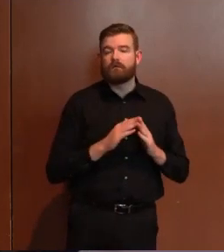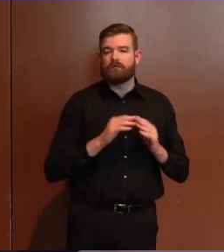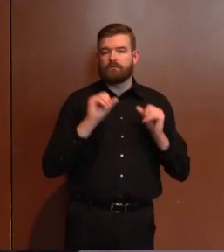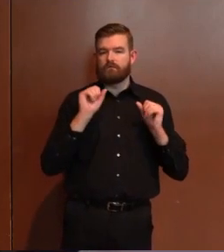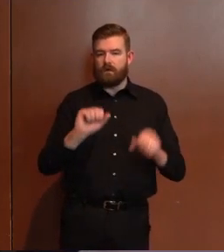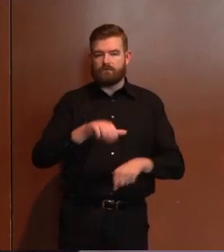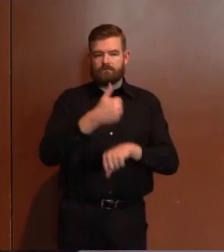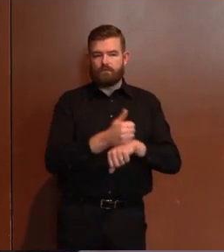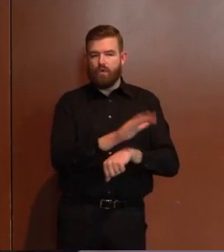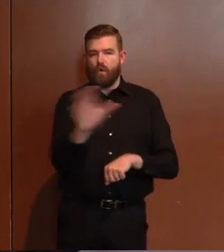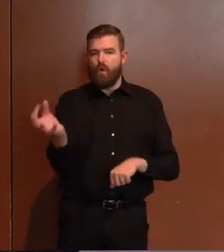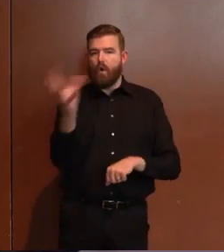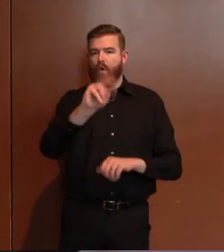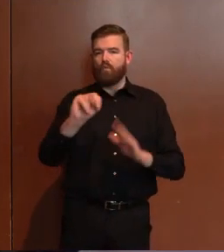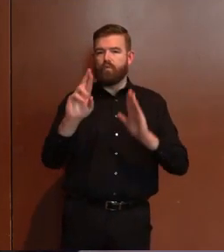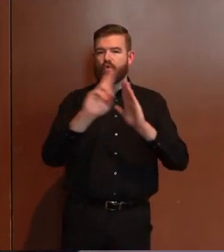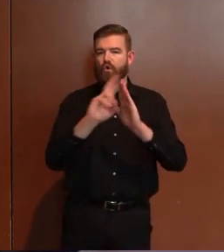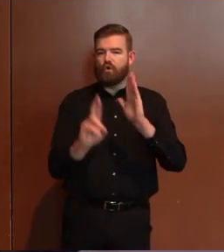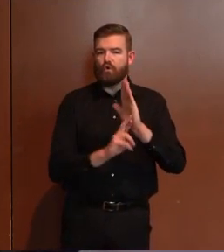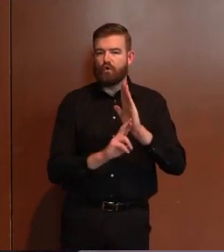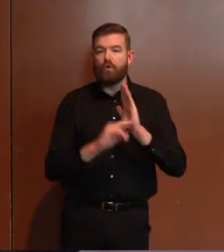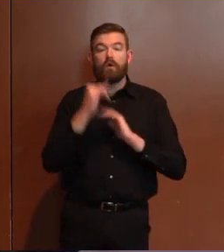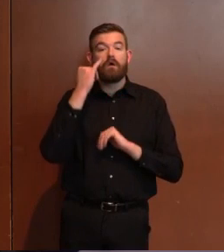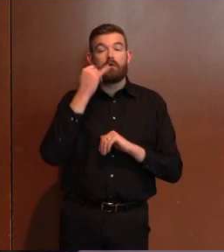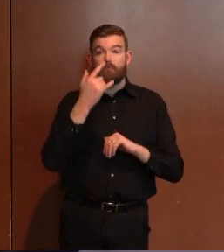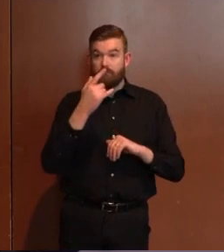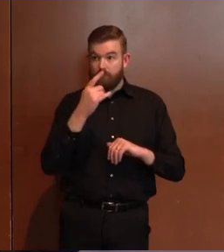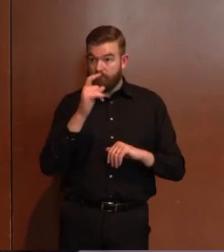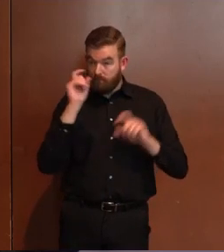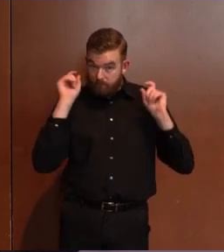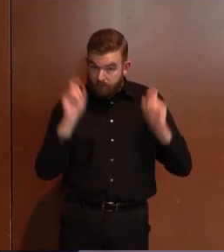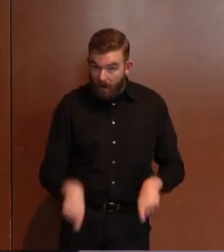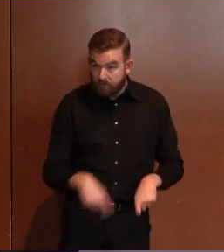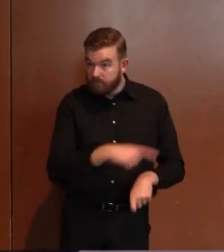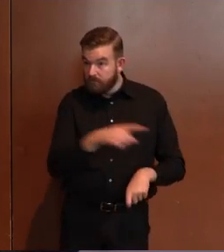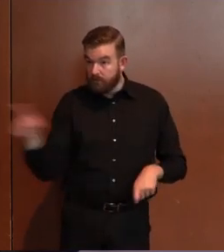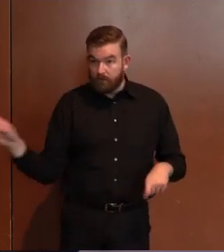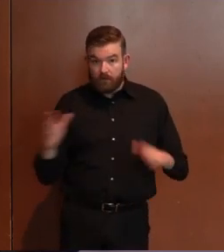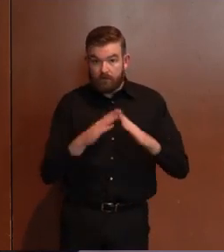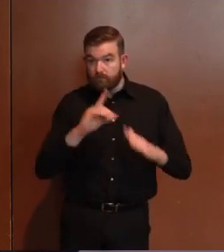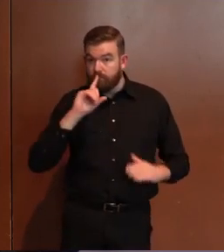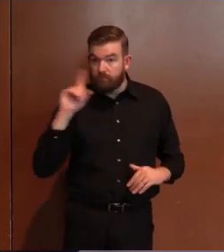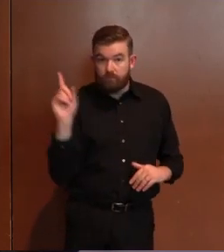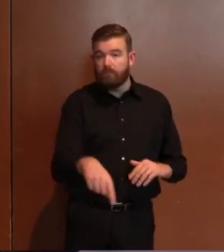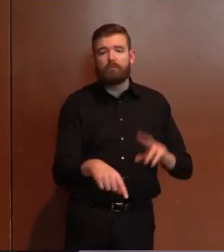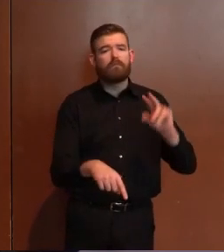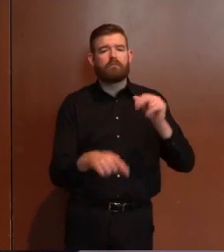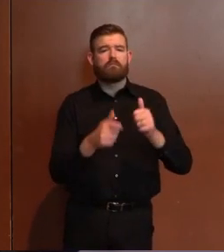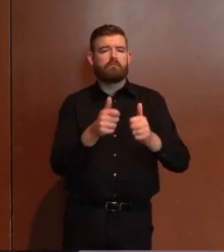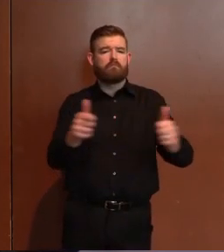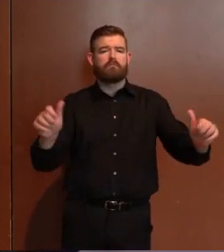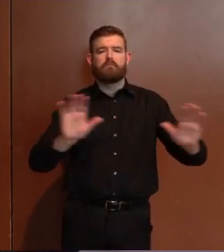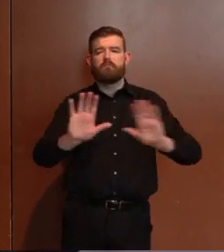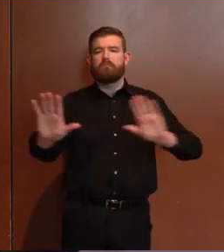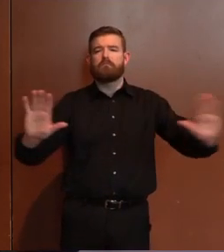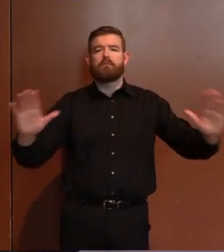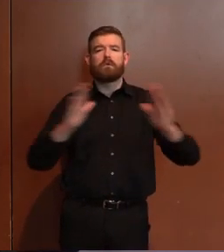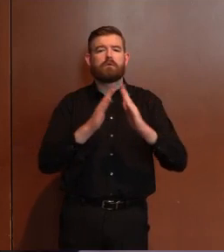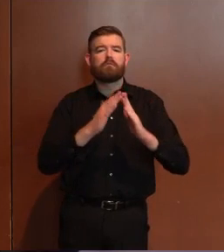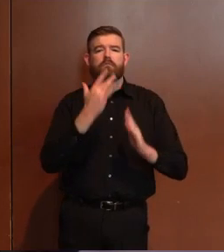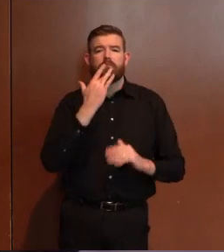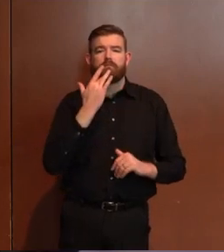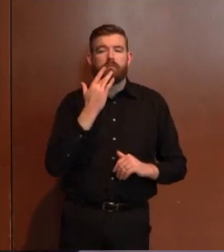them, if they choose, it's not mandatory, it won't be a statewide policy, but some towns may want to close short-term